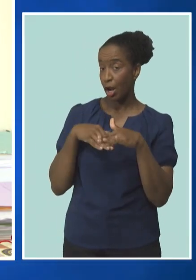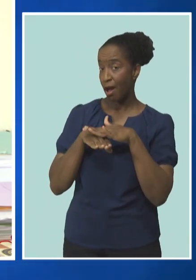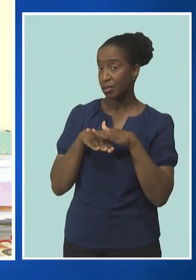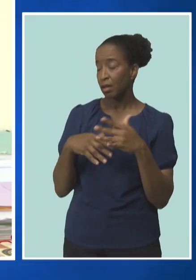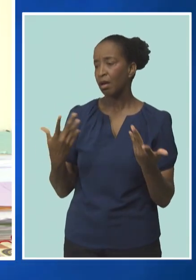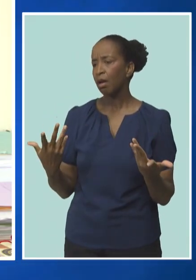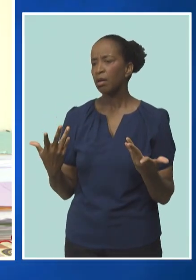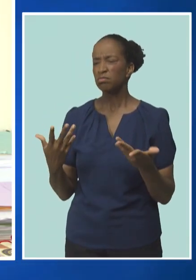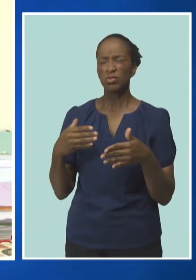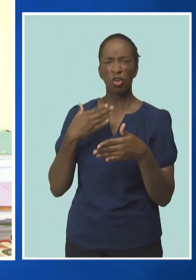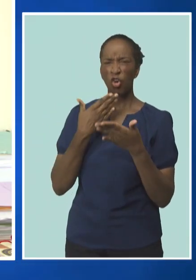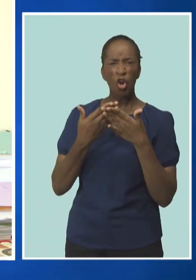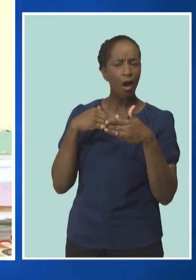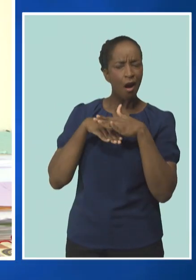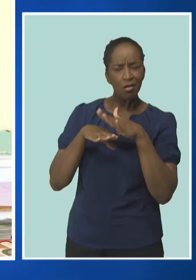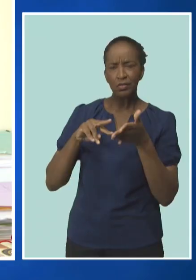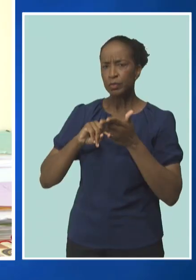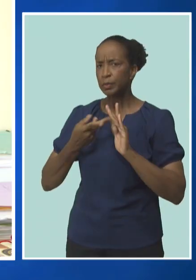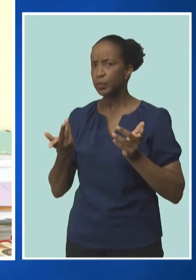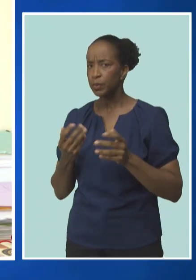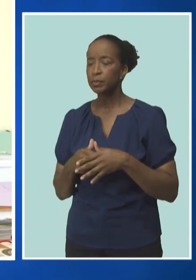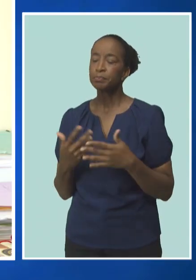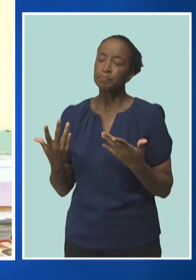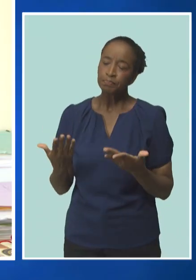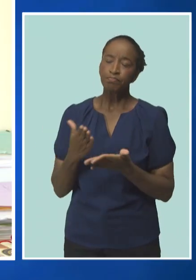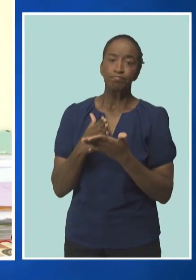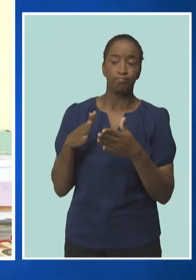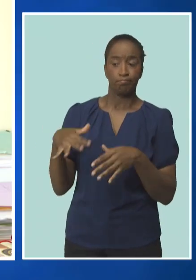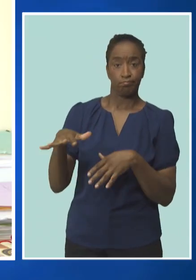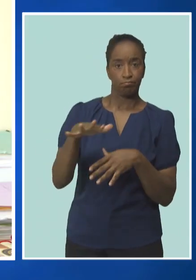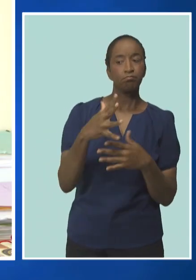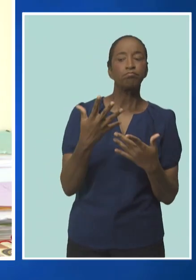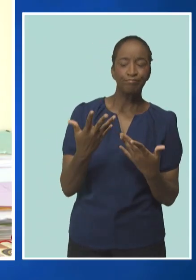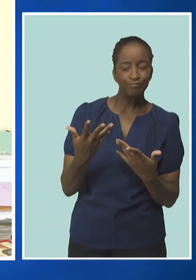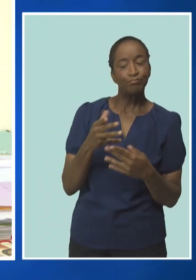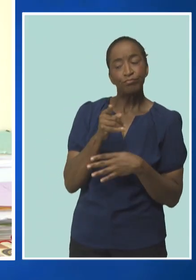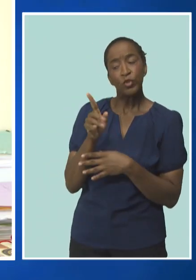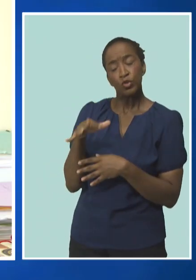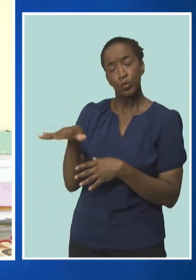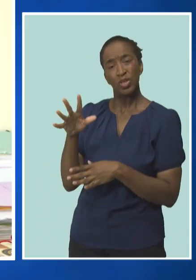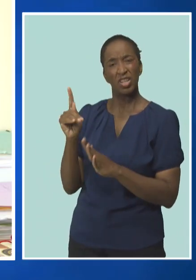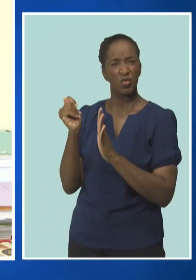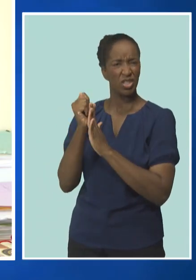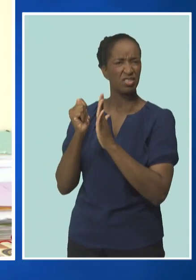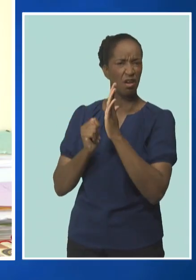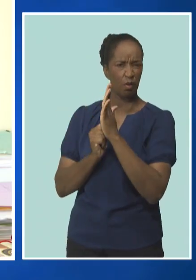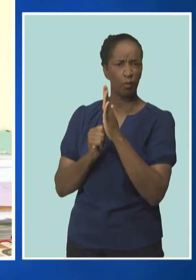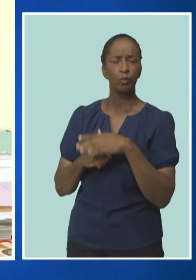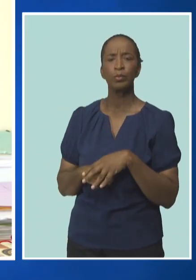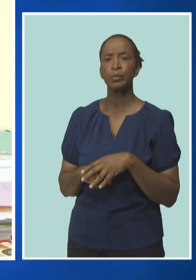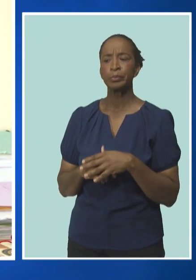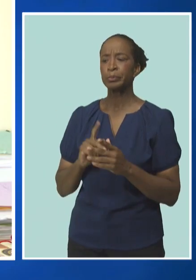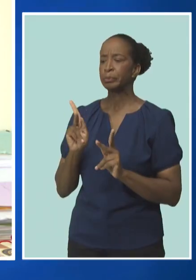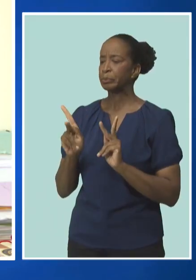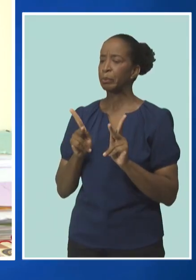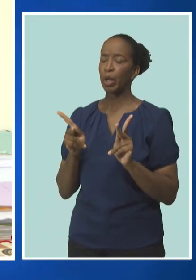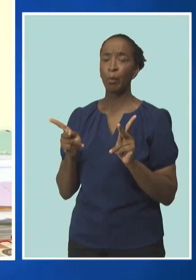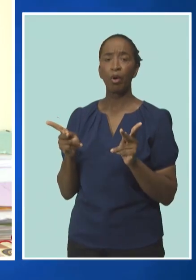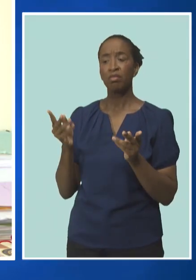access, I mean there are some areas, especially within the city area, where persons doing indiscriminate